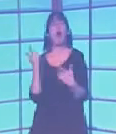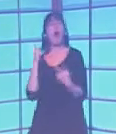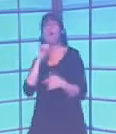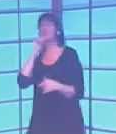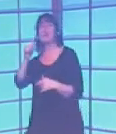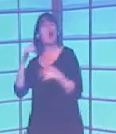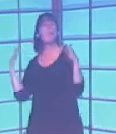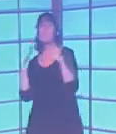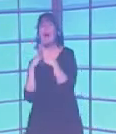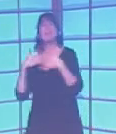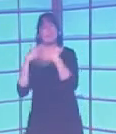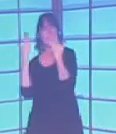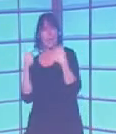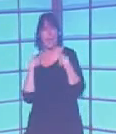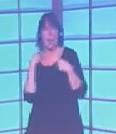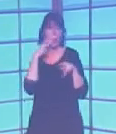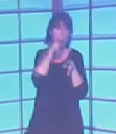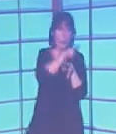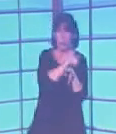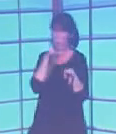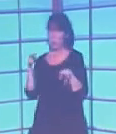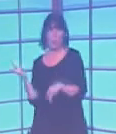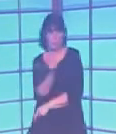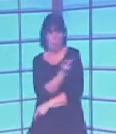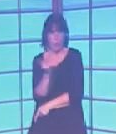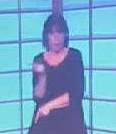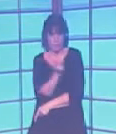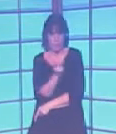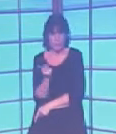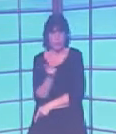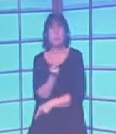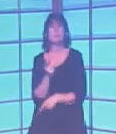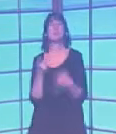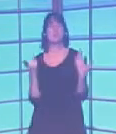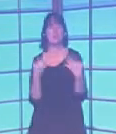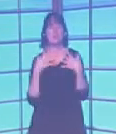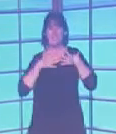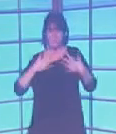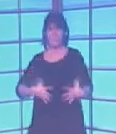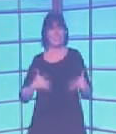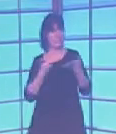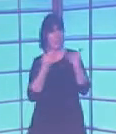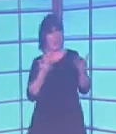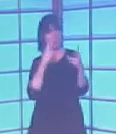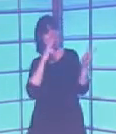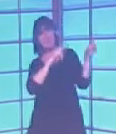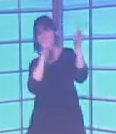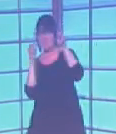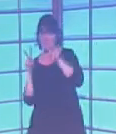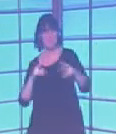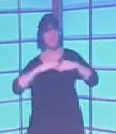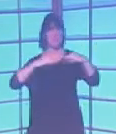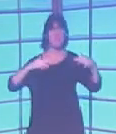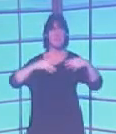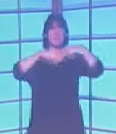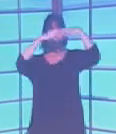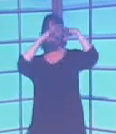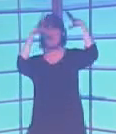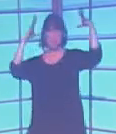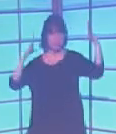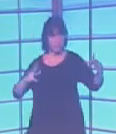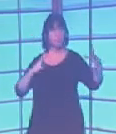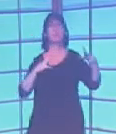all angles. The audit not only looks at the physical infrastructure, but also involves talking to key personnel and reviewing the